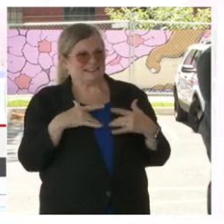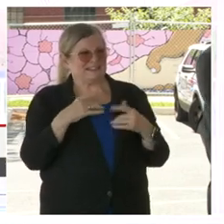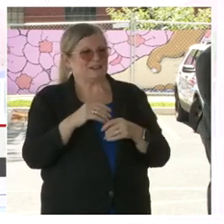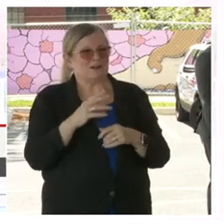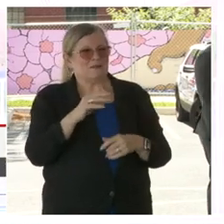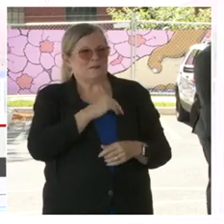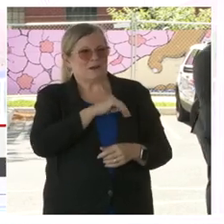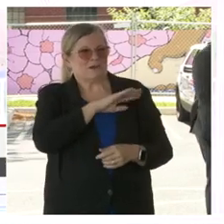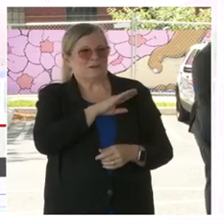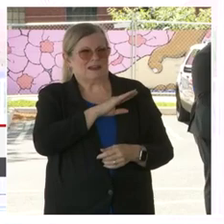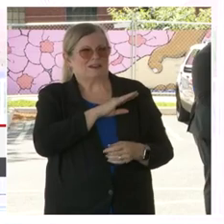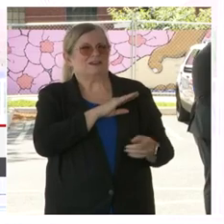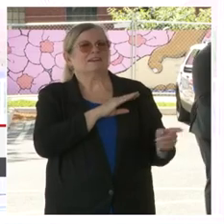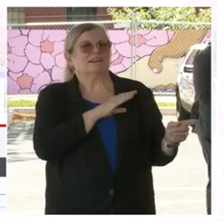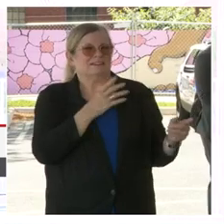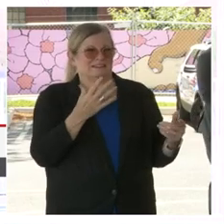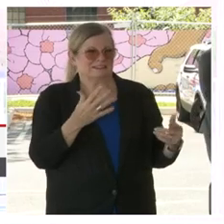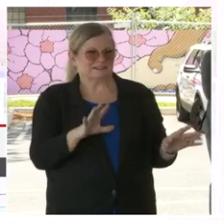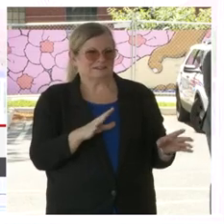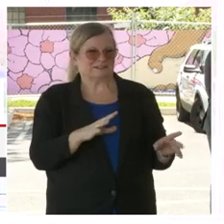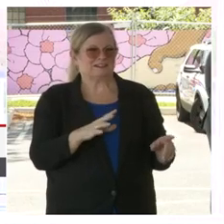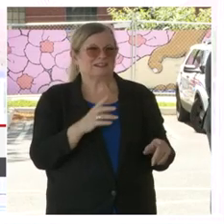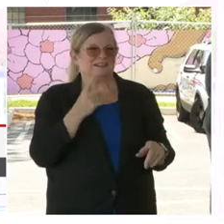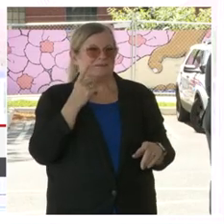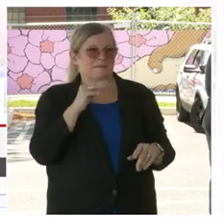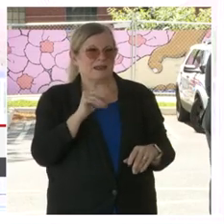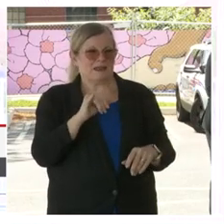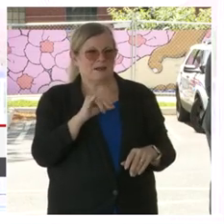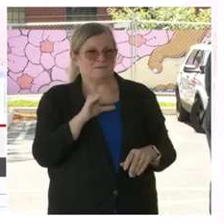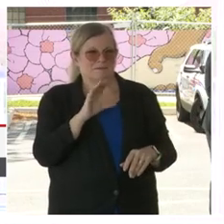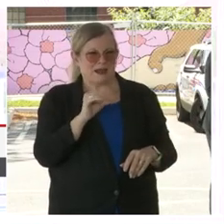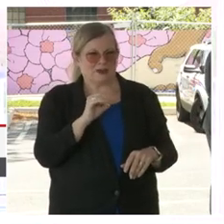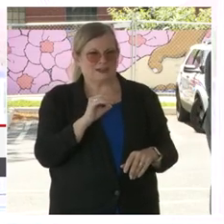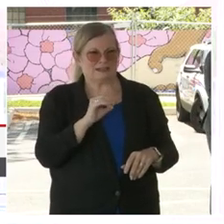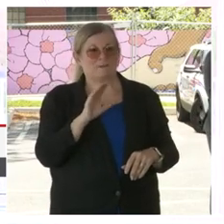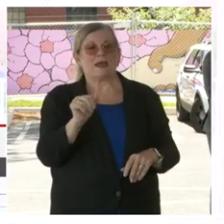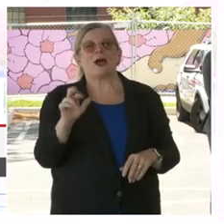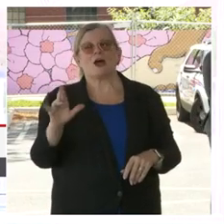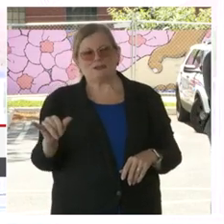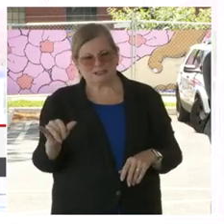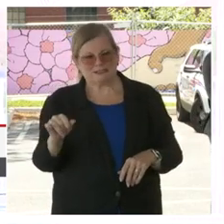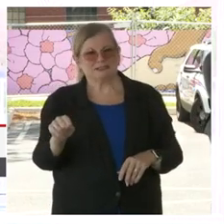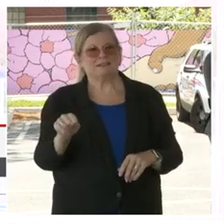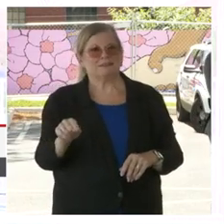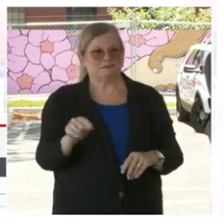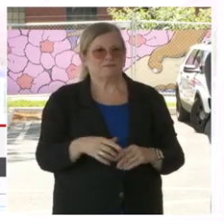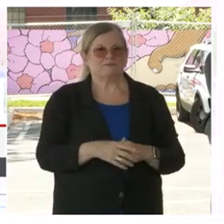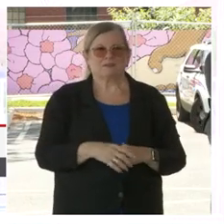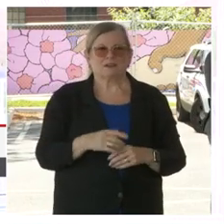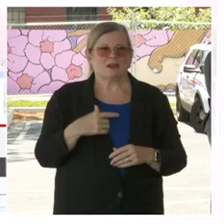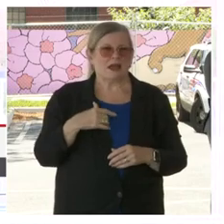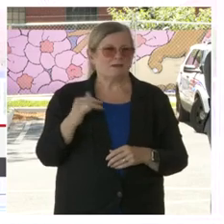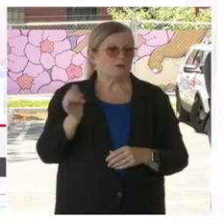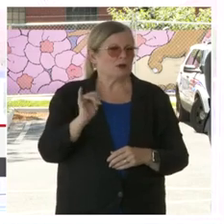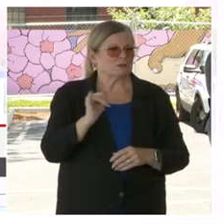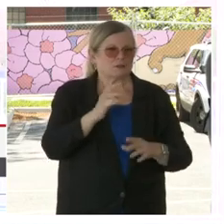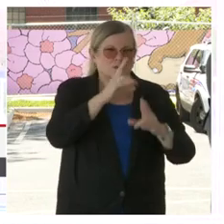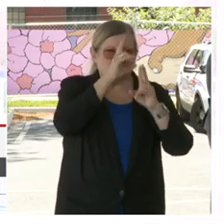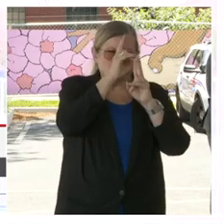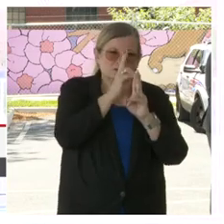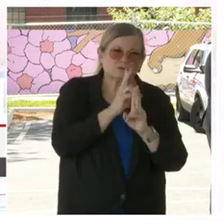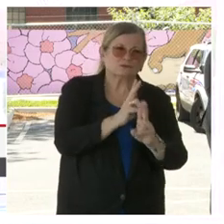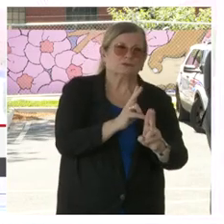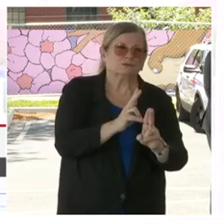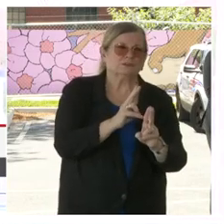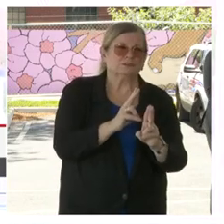icon, Mayor Councilmember Marion Barry. We're also honored to be joined today by the former